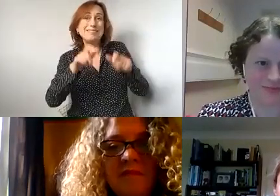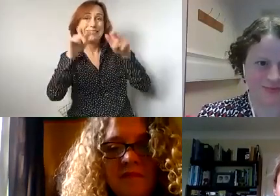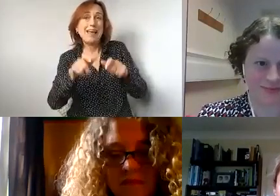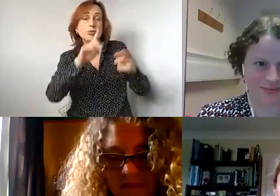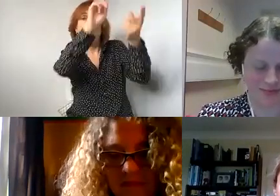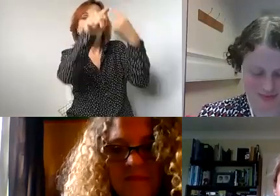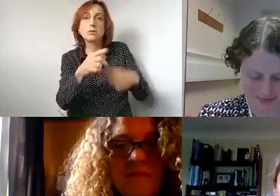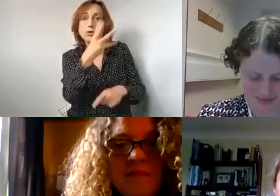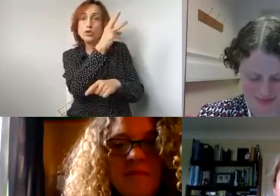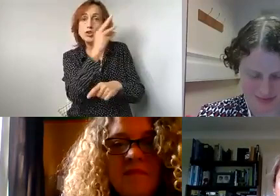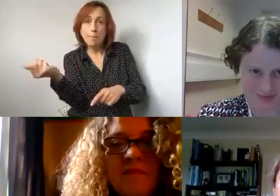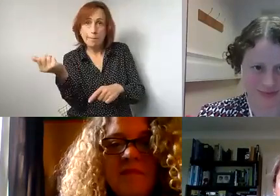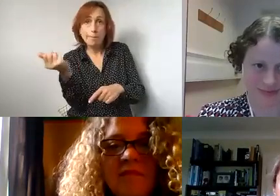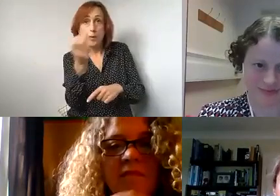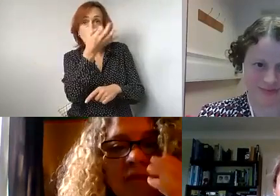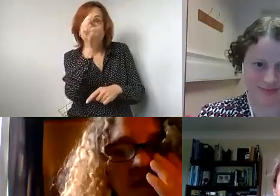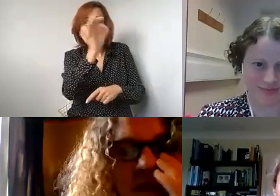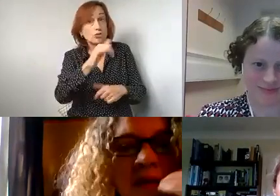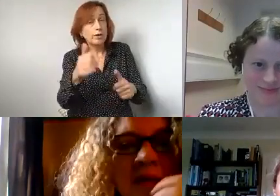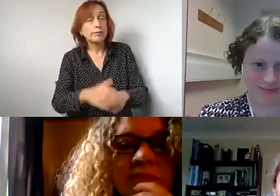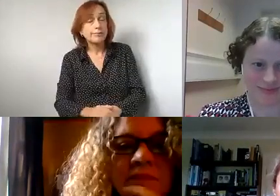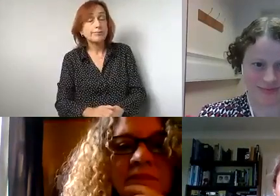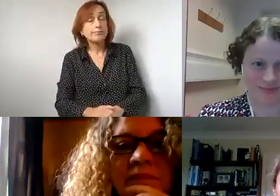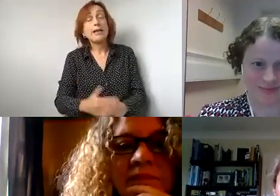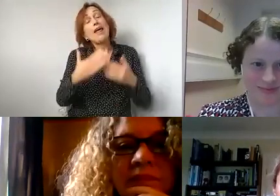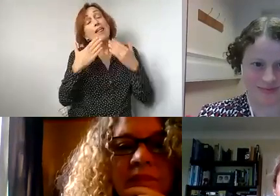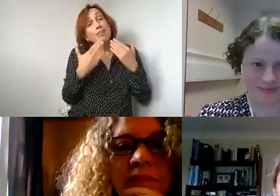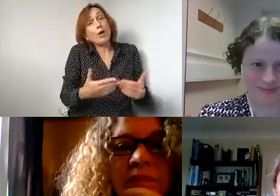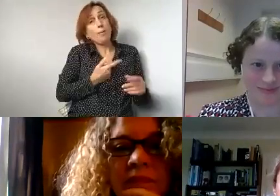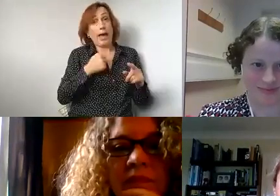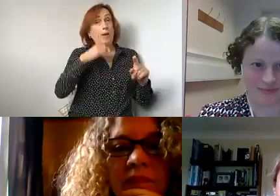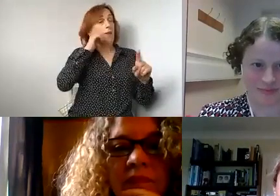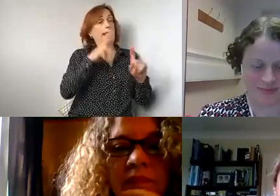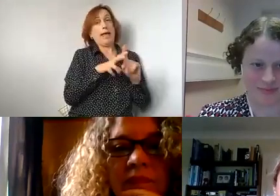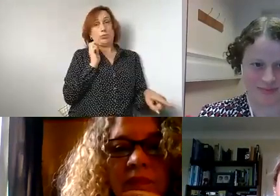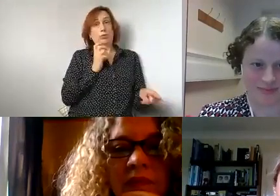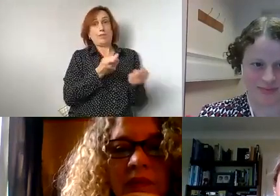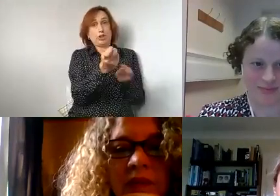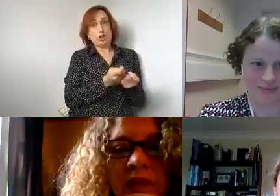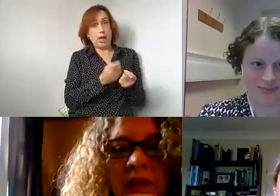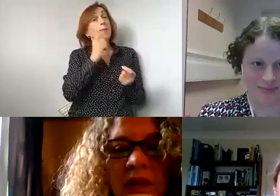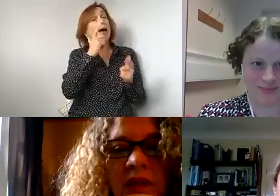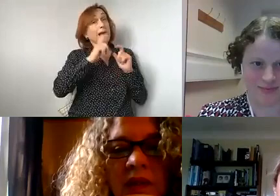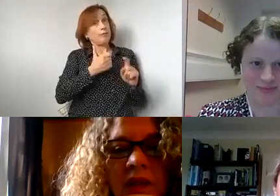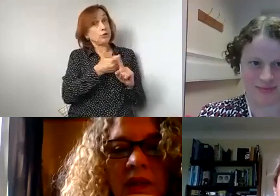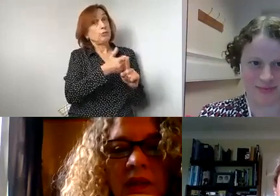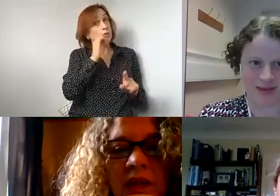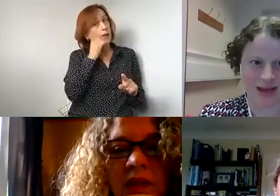in this short time I've been chair of this group, and I promise I will continue to support it. But welcome and congratulations,